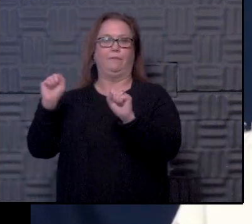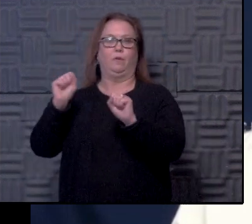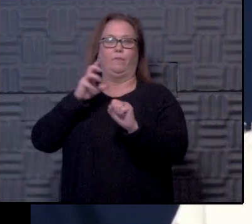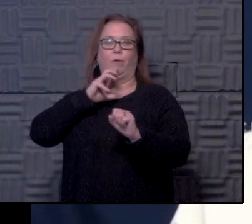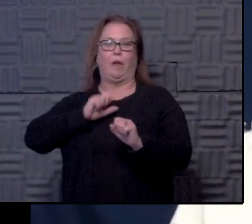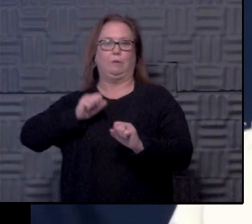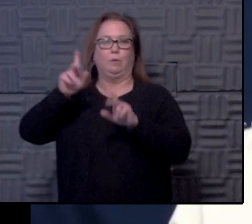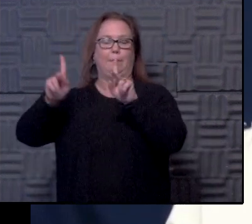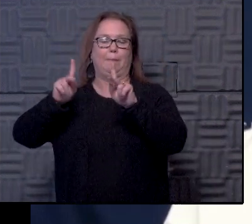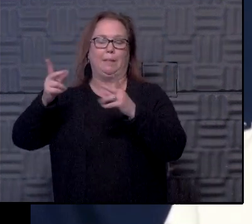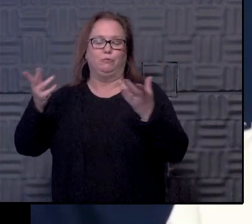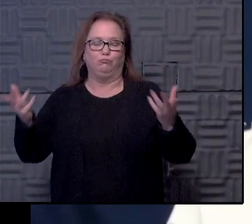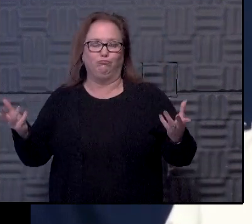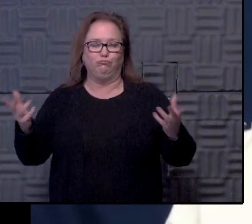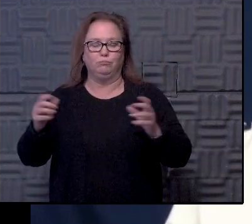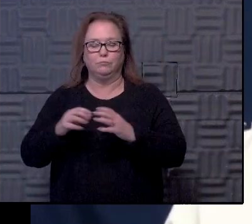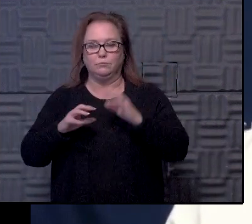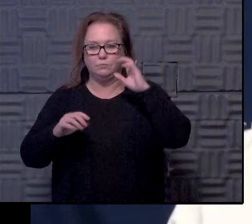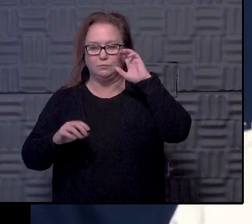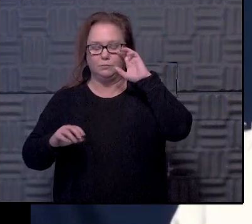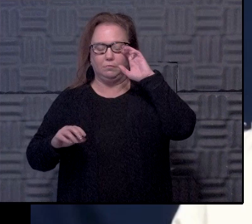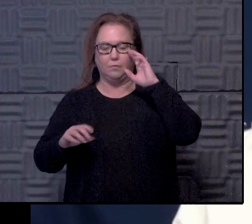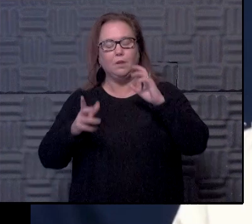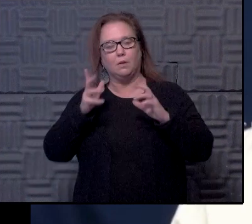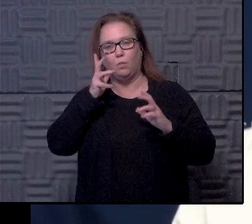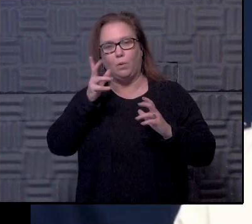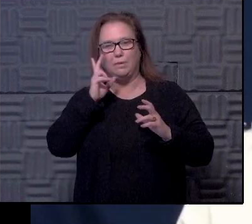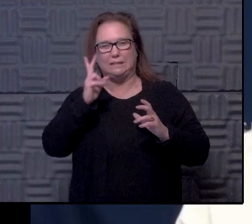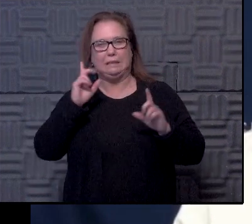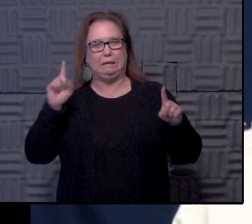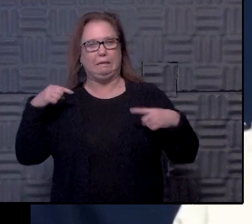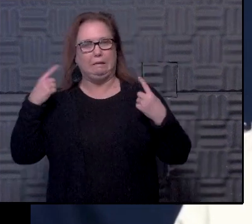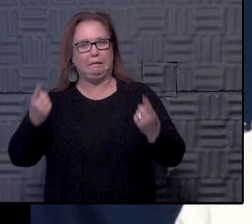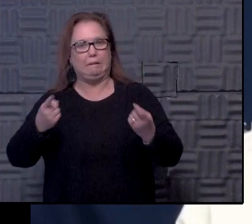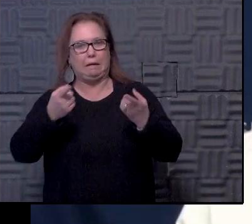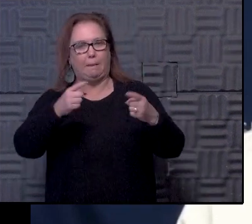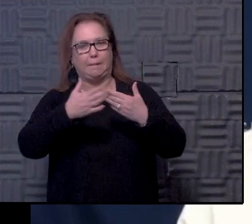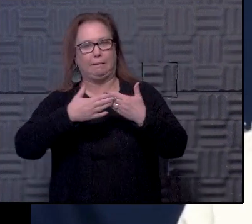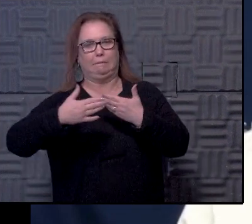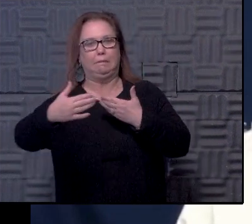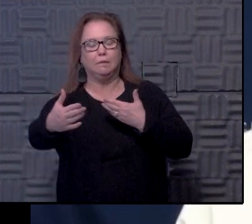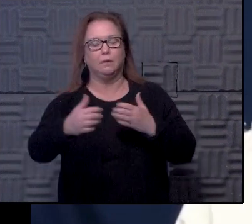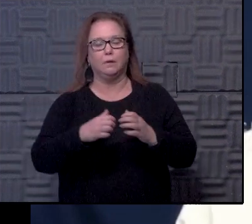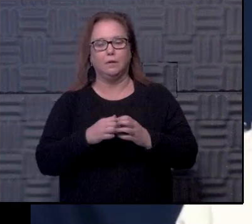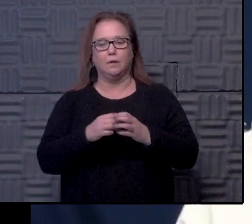elderly population. So I think those things will play out over time. Whether or not